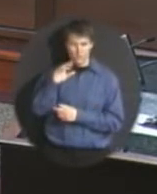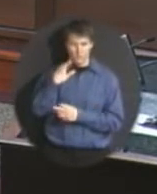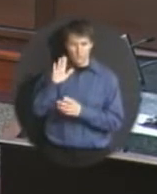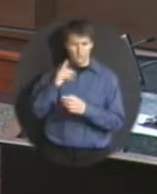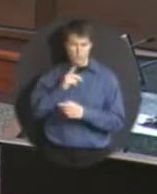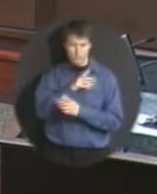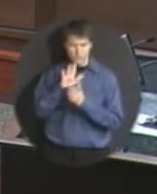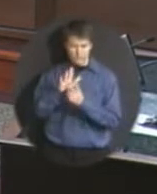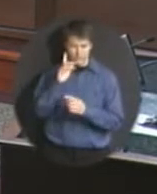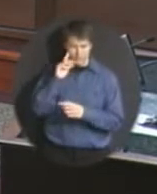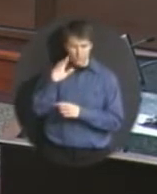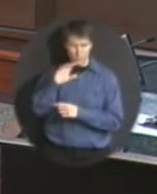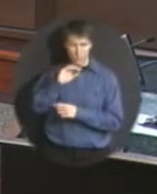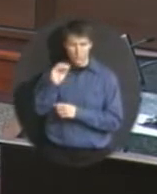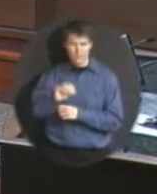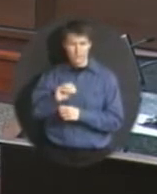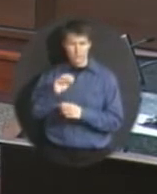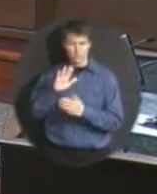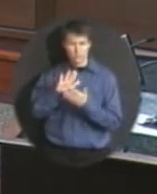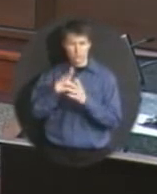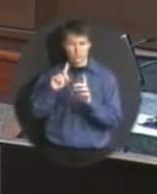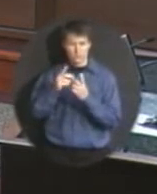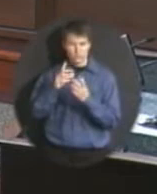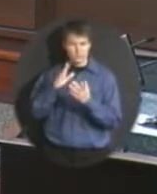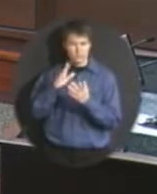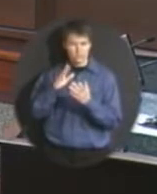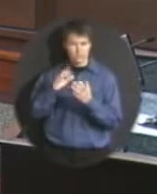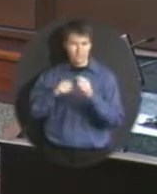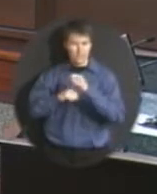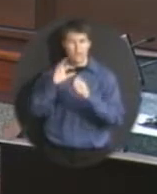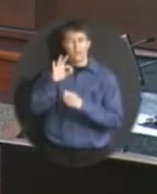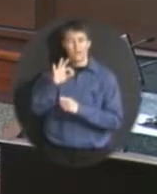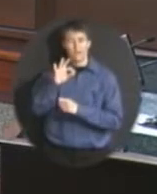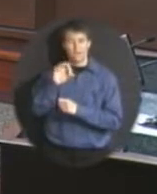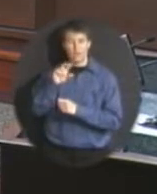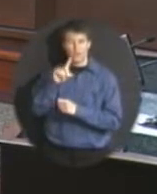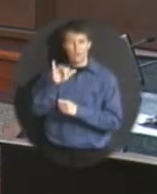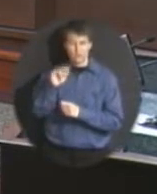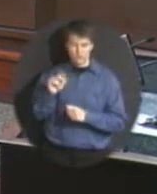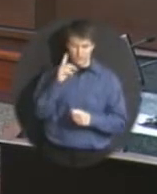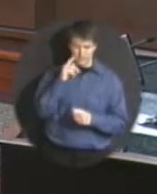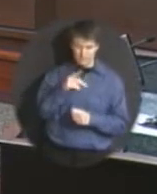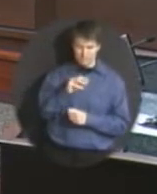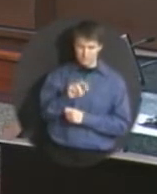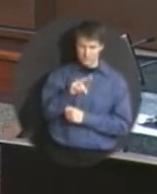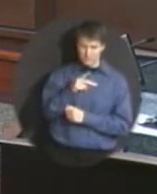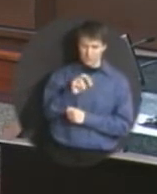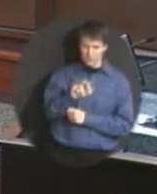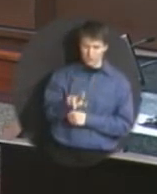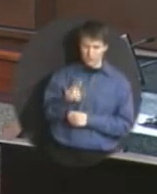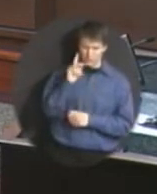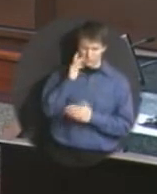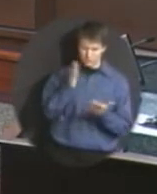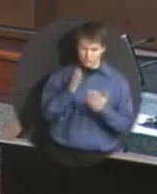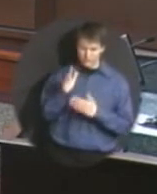and Mr. Parker to serve as the 2013 Kansas Association of School Boards Governmental Relations Network Board Representative. I'll second.